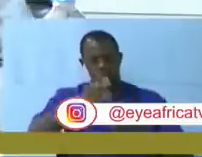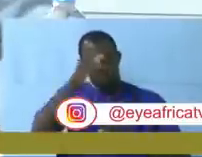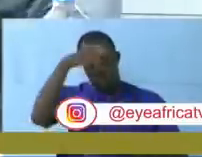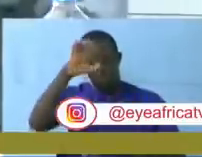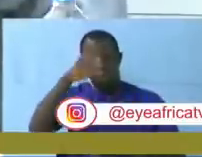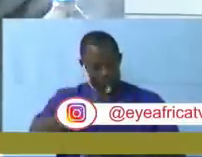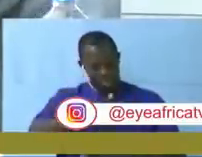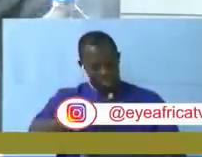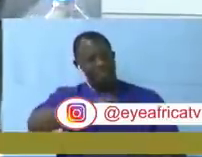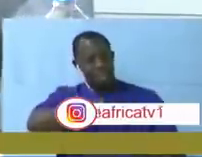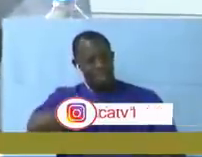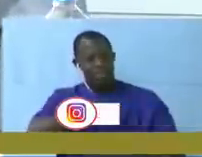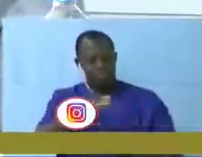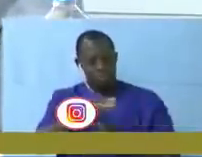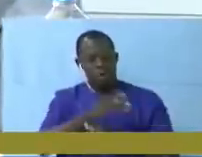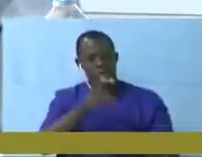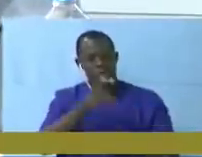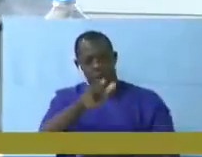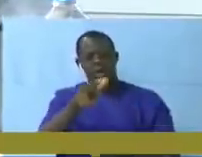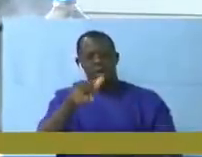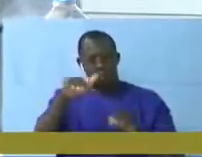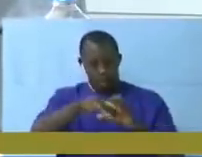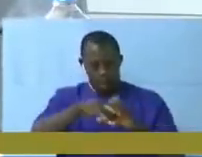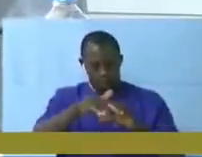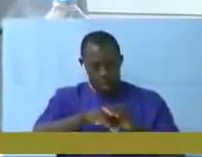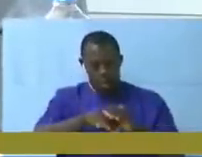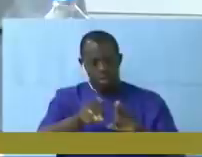said, to be part of it, went around the country.